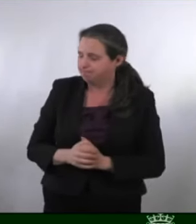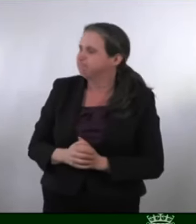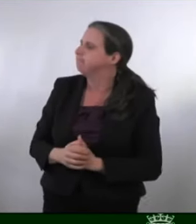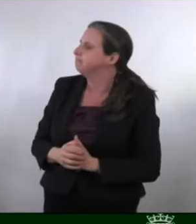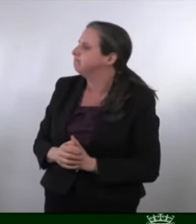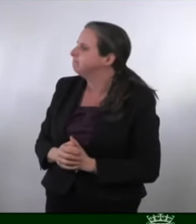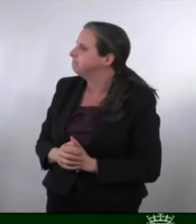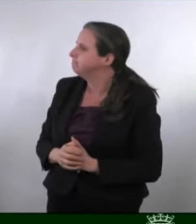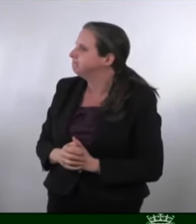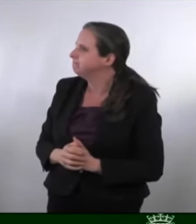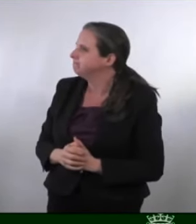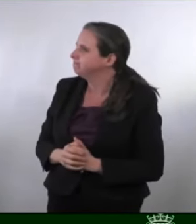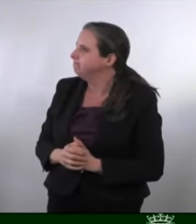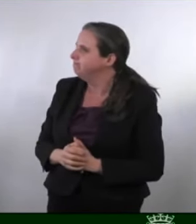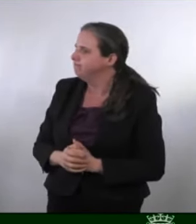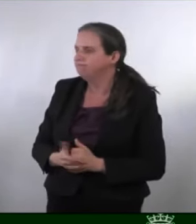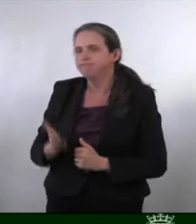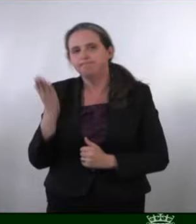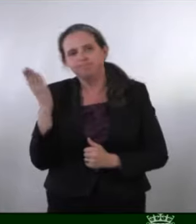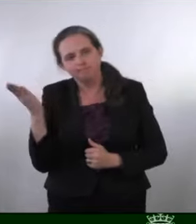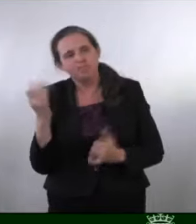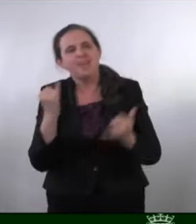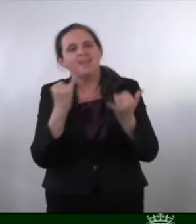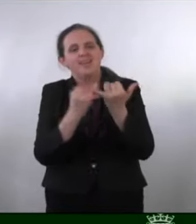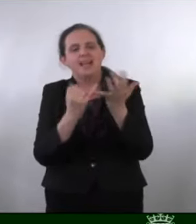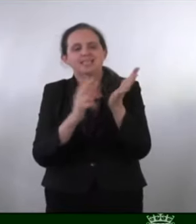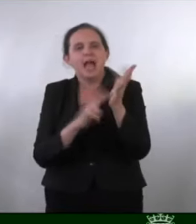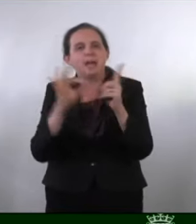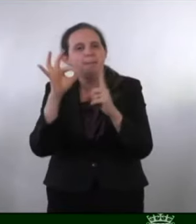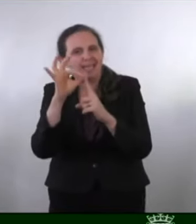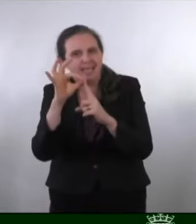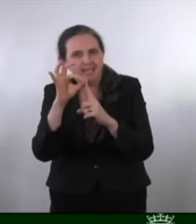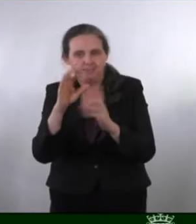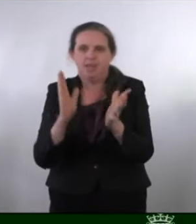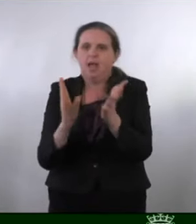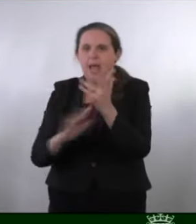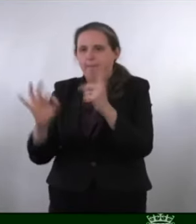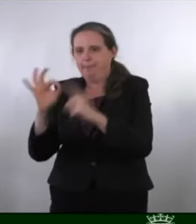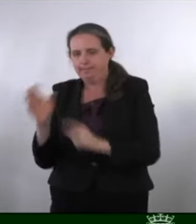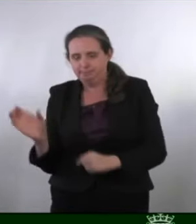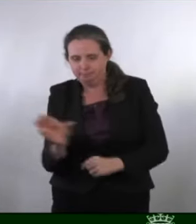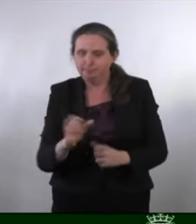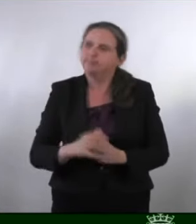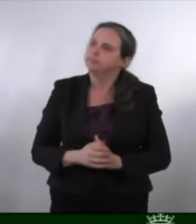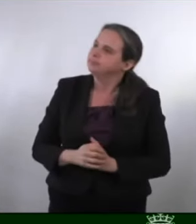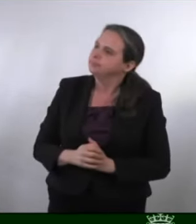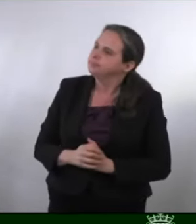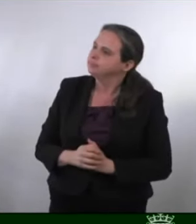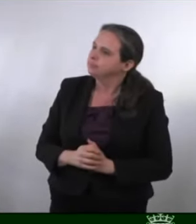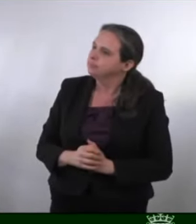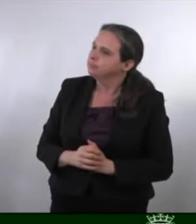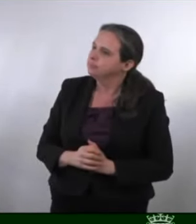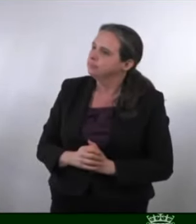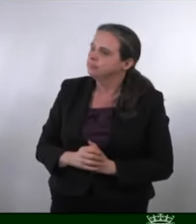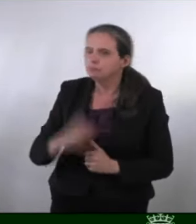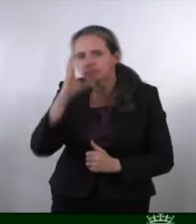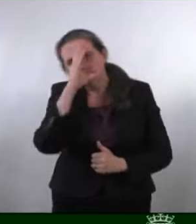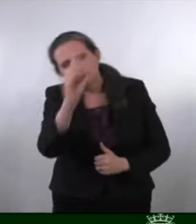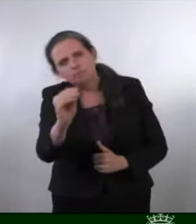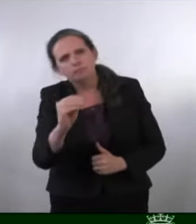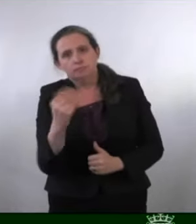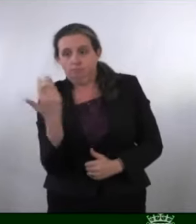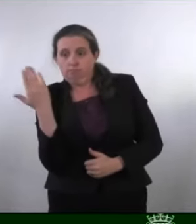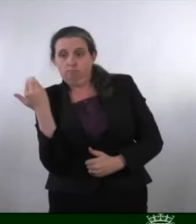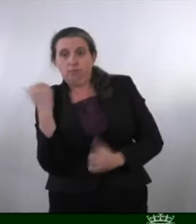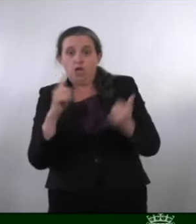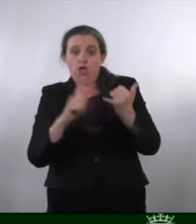C. MacDonald. Thank you, Mr. Speaker. The uplift to universal credit was a welcome one, but people on